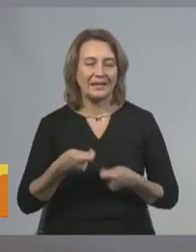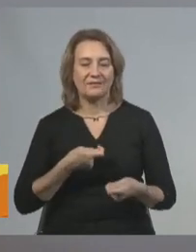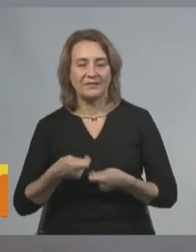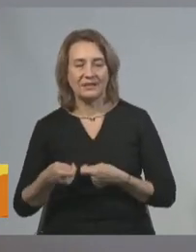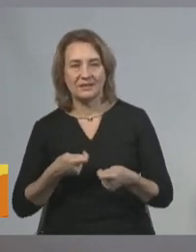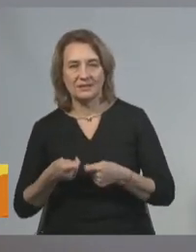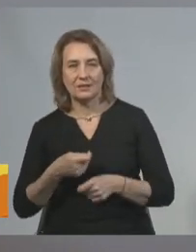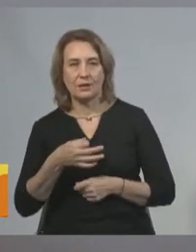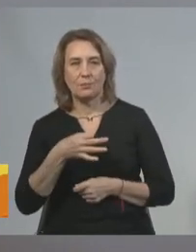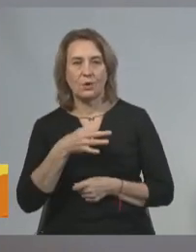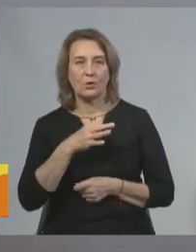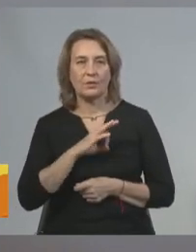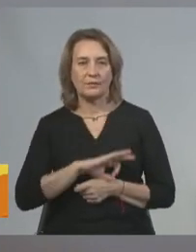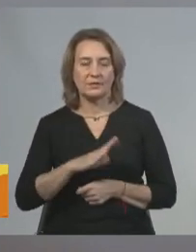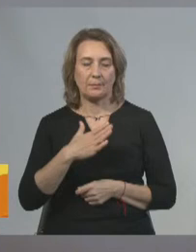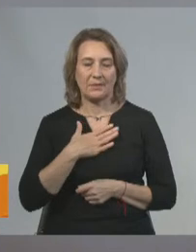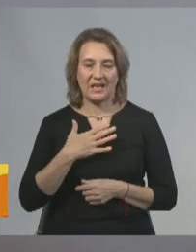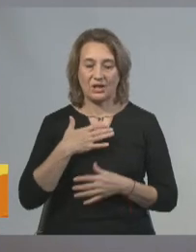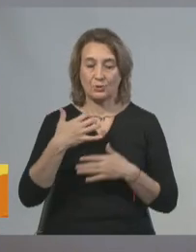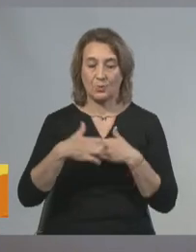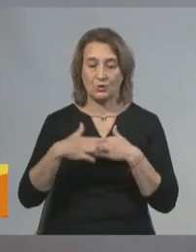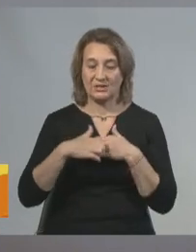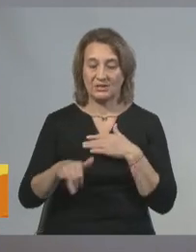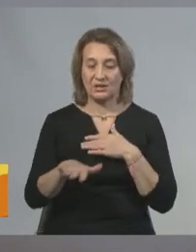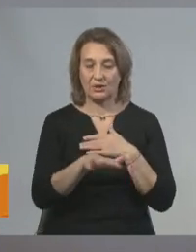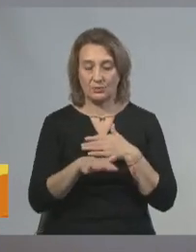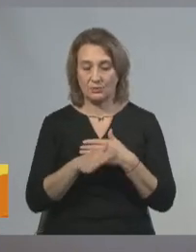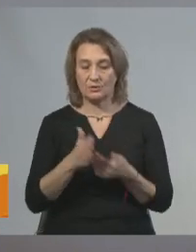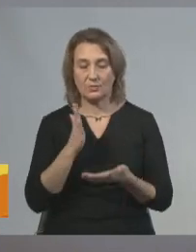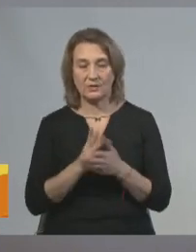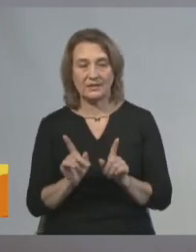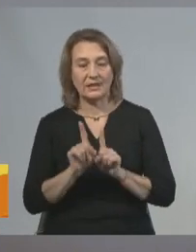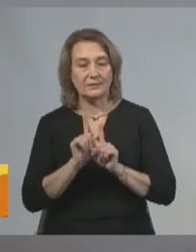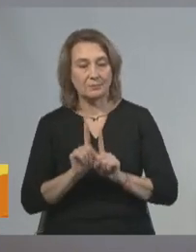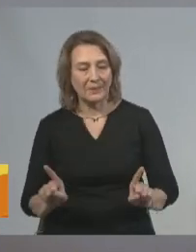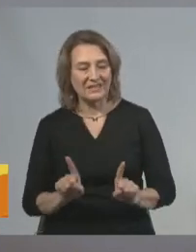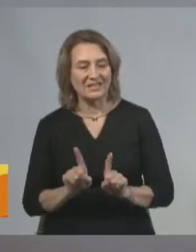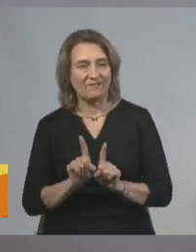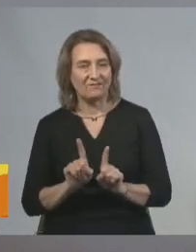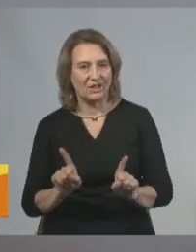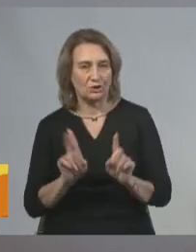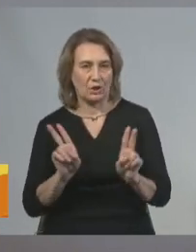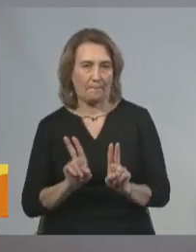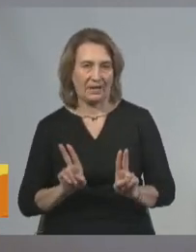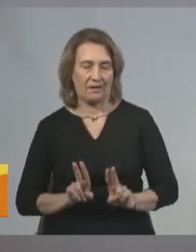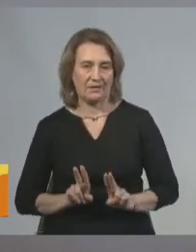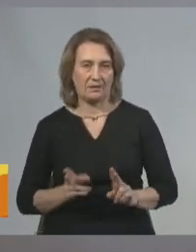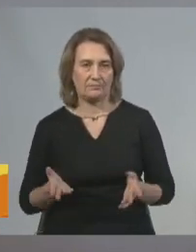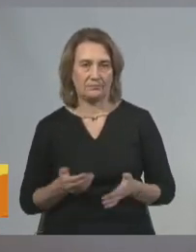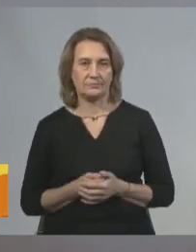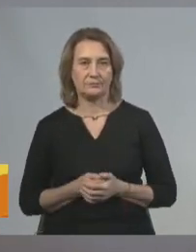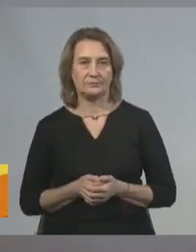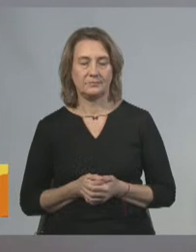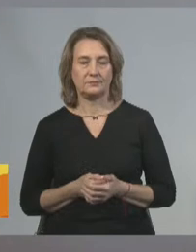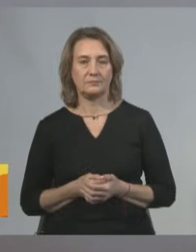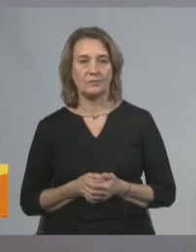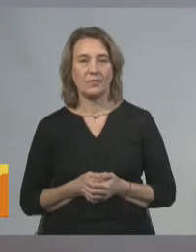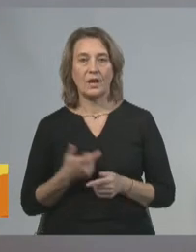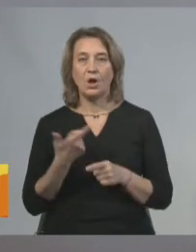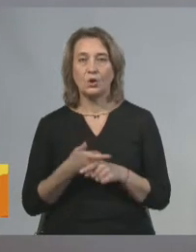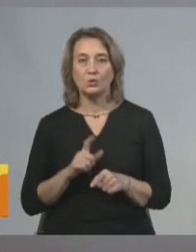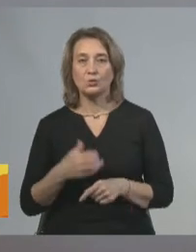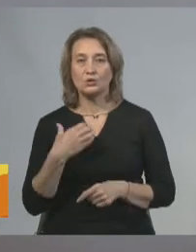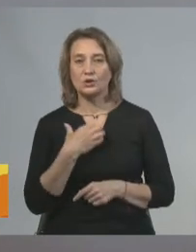specific uh let's say rules and way of reporting but it's really clear what is true and what is not true when we talk about